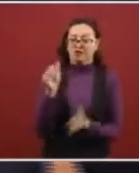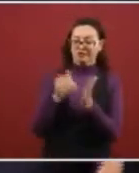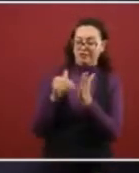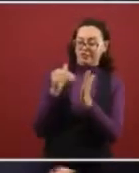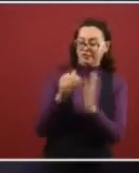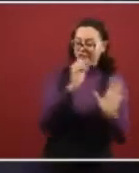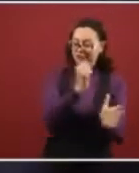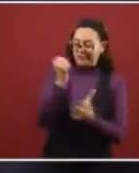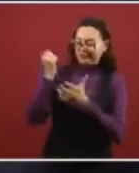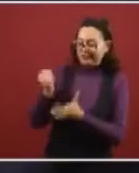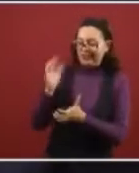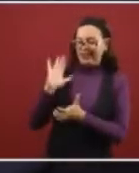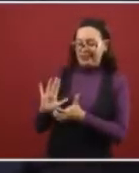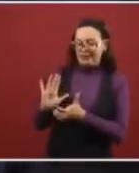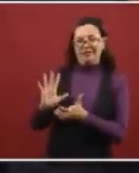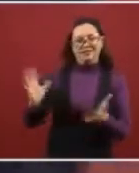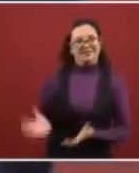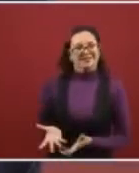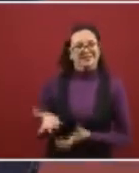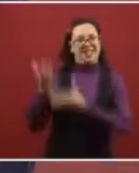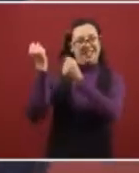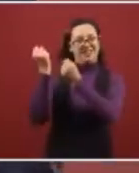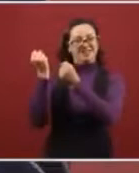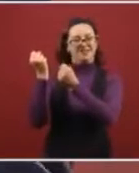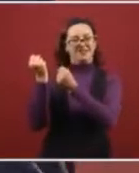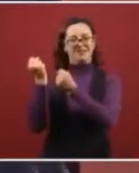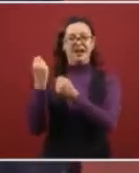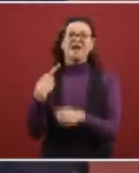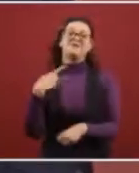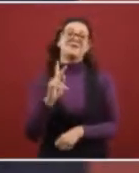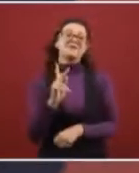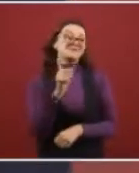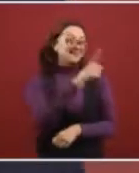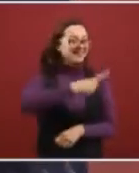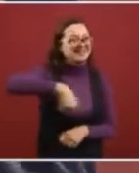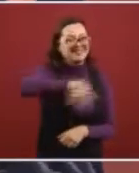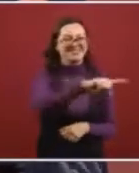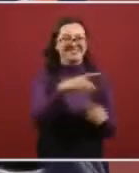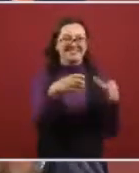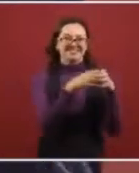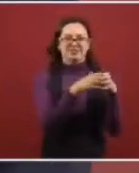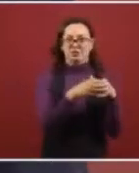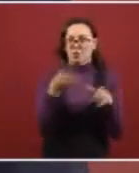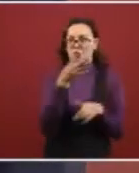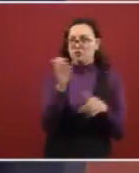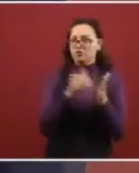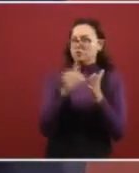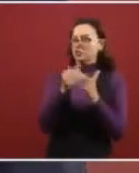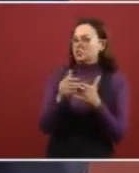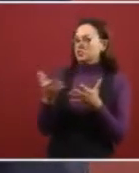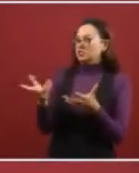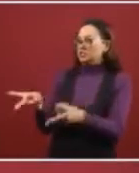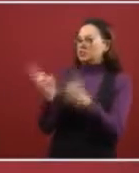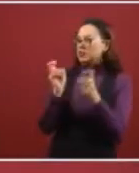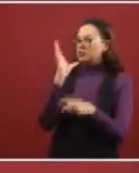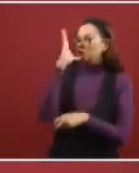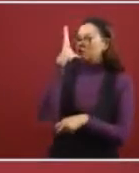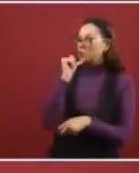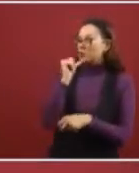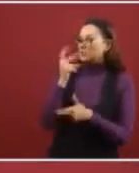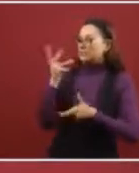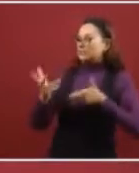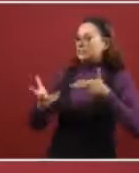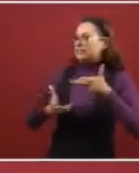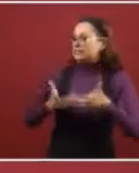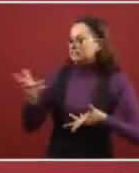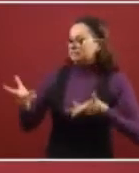el negocio, but of course those that had those los que jobs, se clavaban, or the ones that were stealing millones, that 400 million, pues no